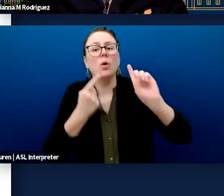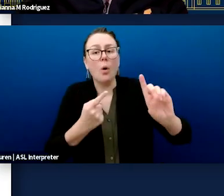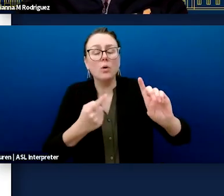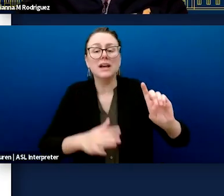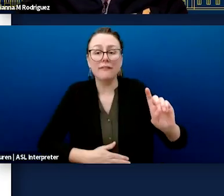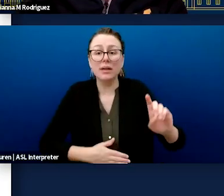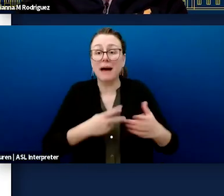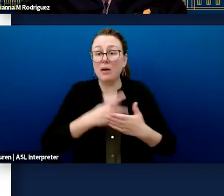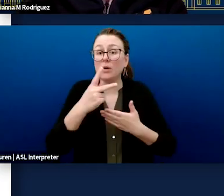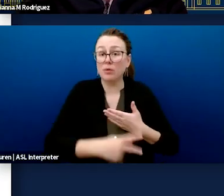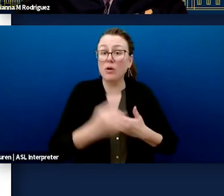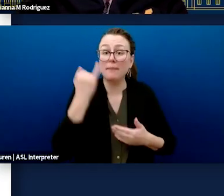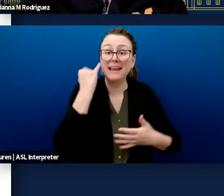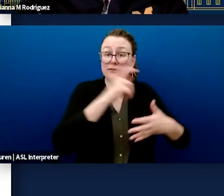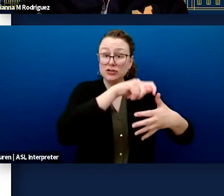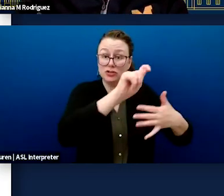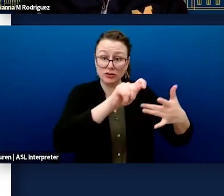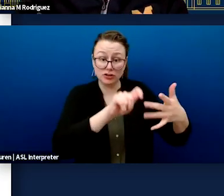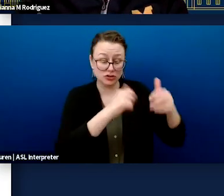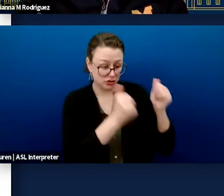satisfied with the basic bowel management,